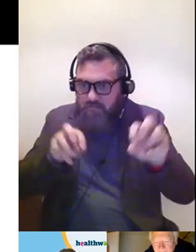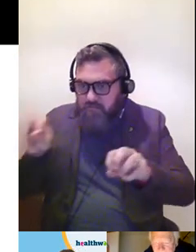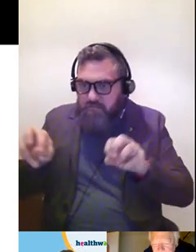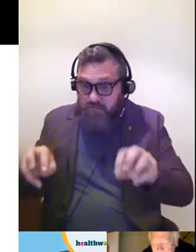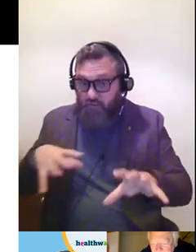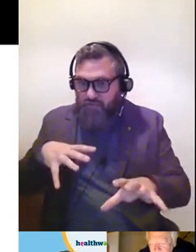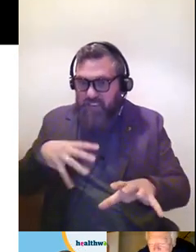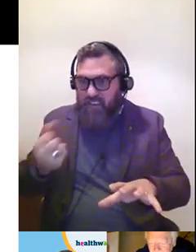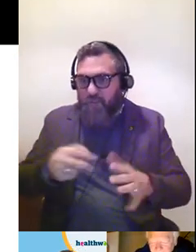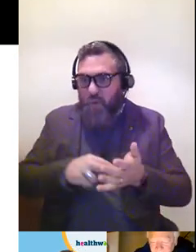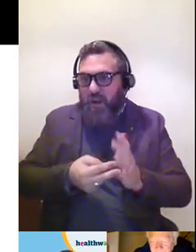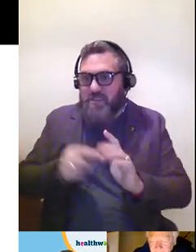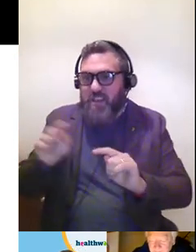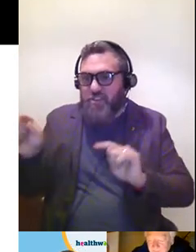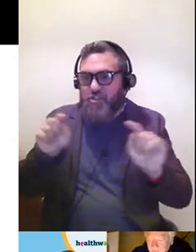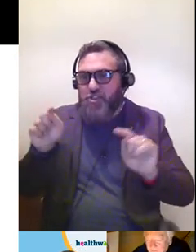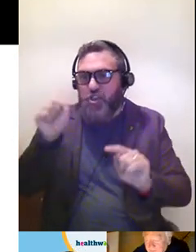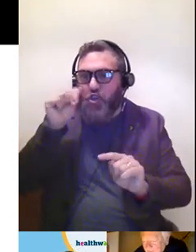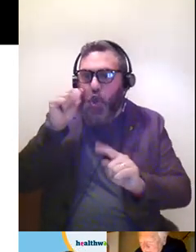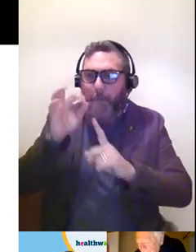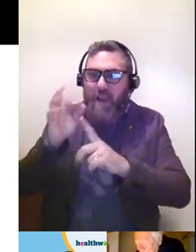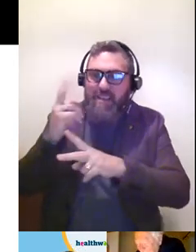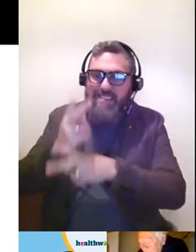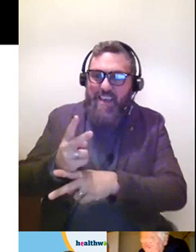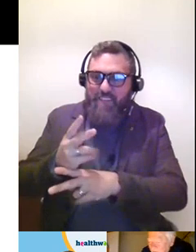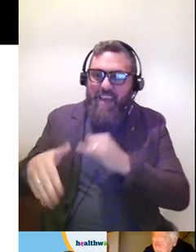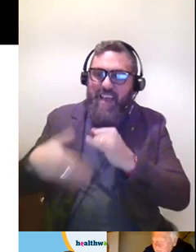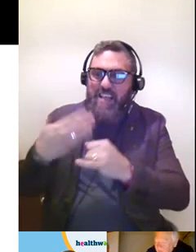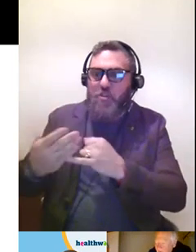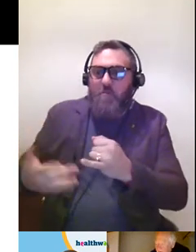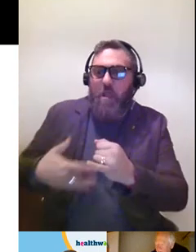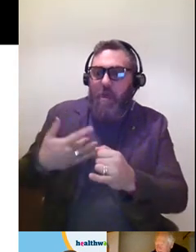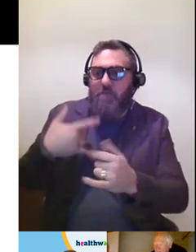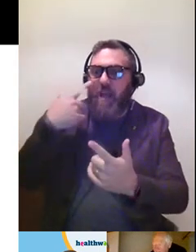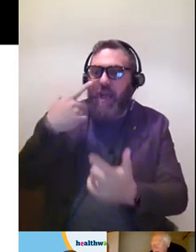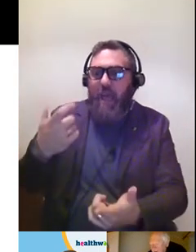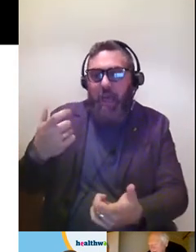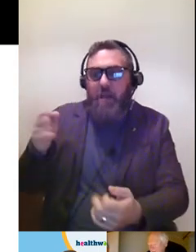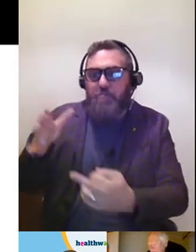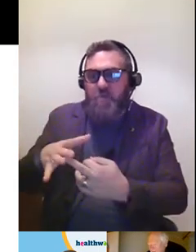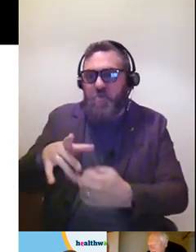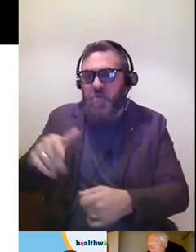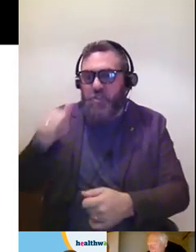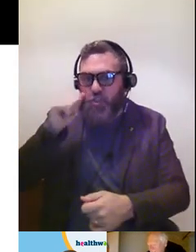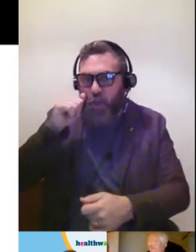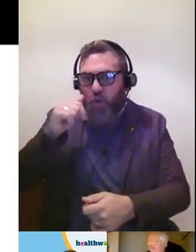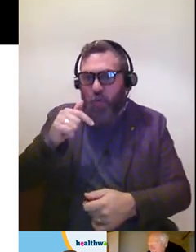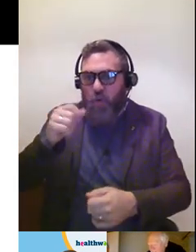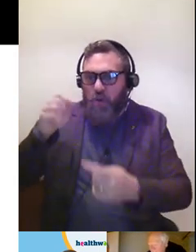We know that palliative and end of life care is something that's important. We know that there are priorities that are